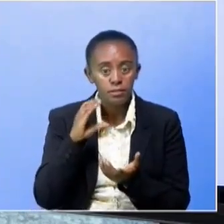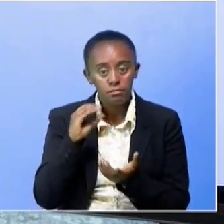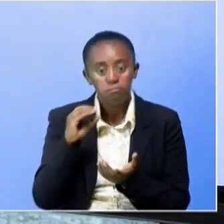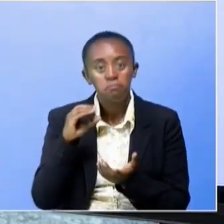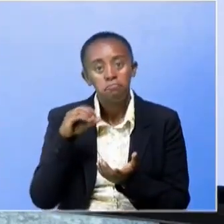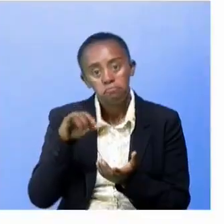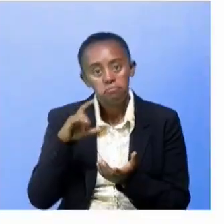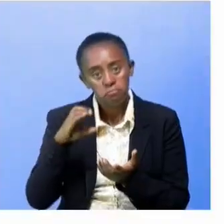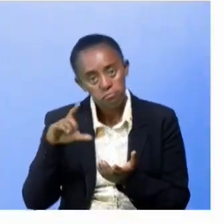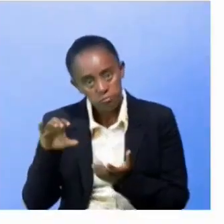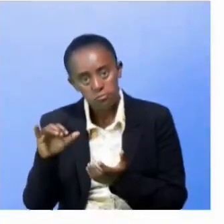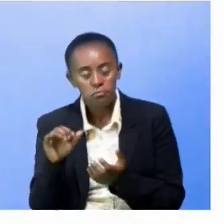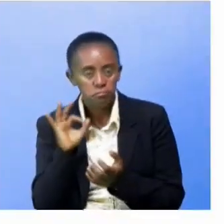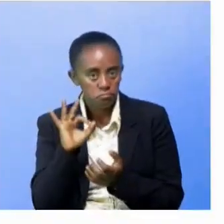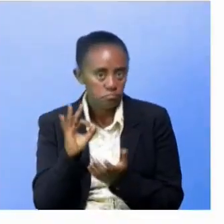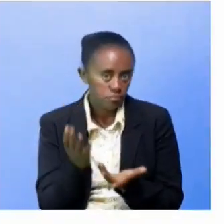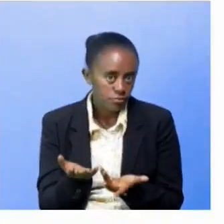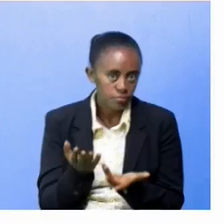great